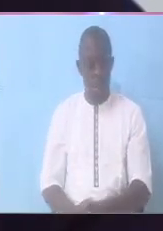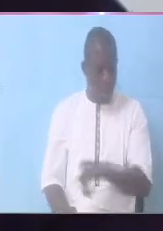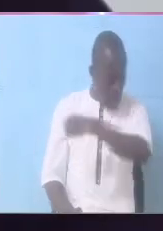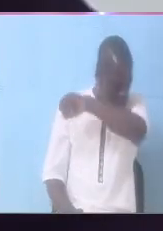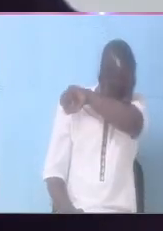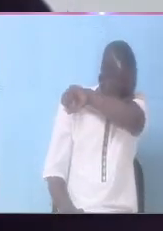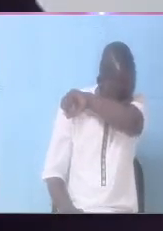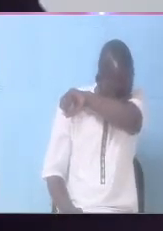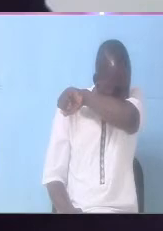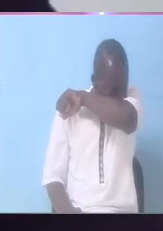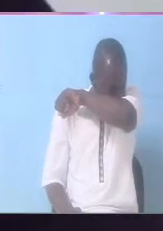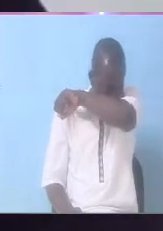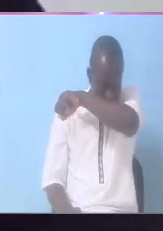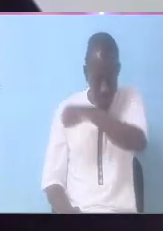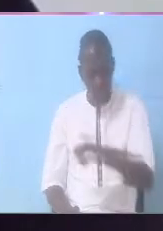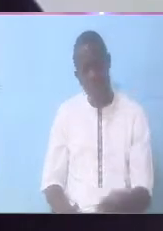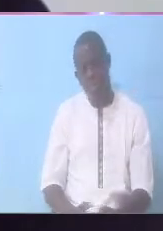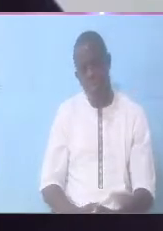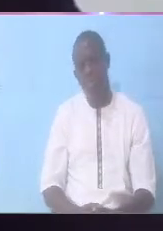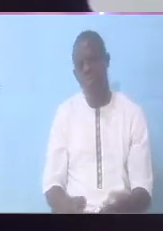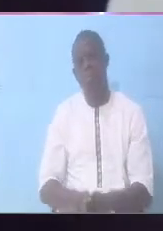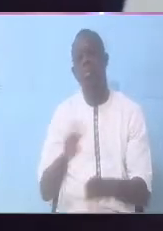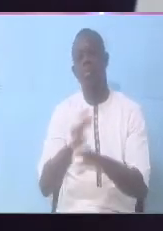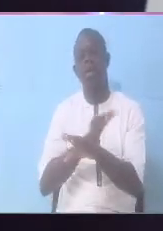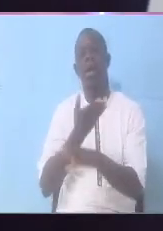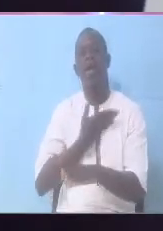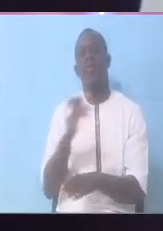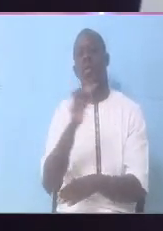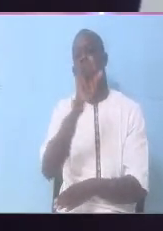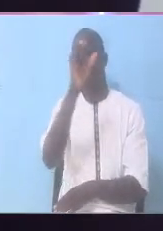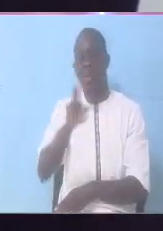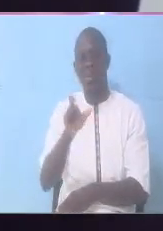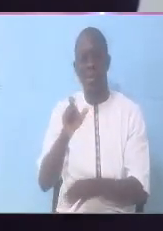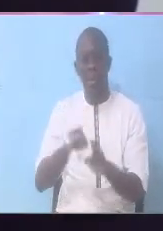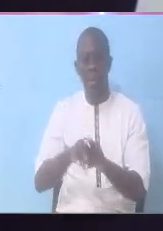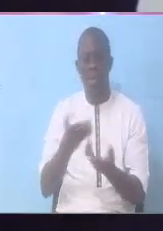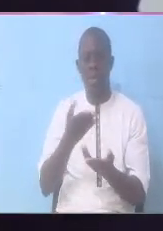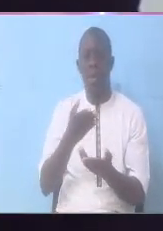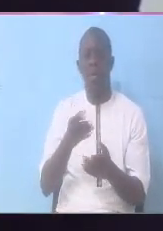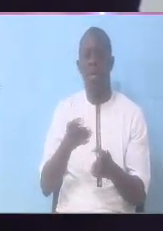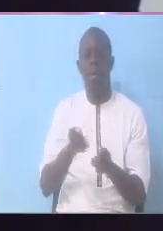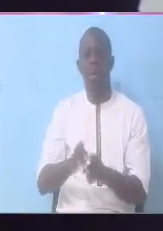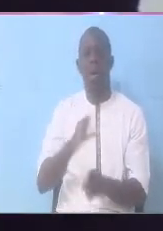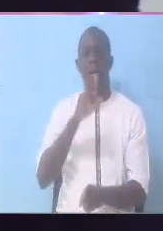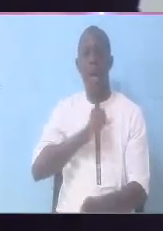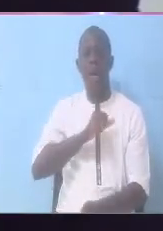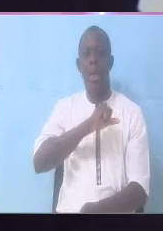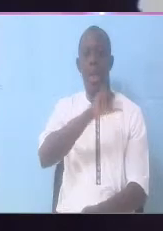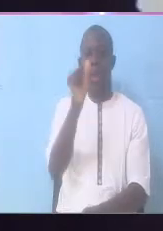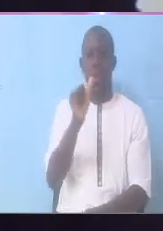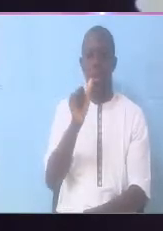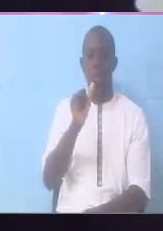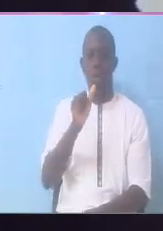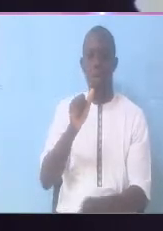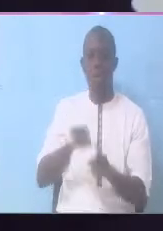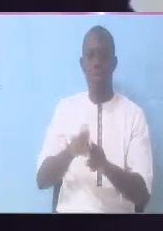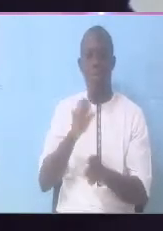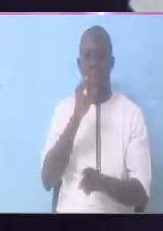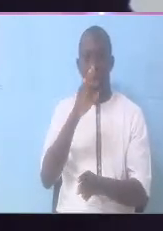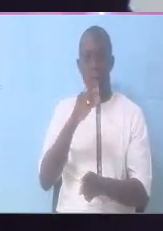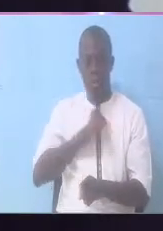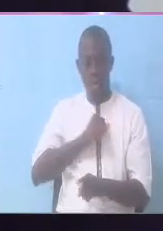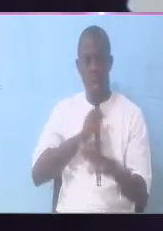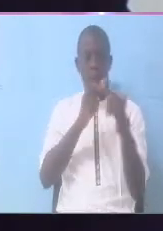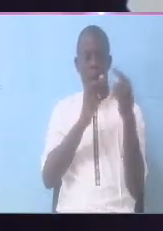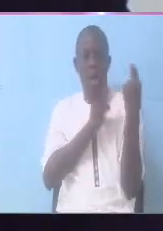But then there was this lady who came out and a man who said they were responsible for the death of Solomon Jammeh, the late Solomon Jammeh.